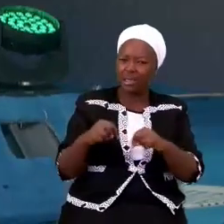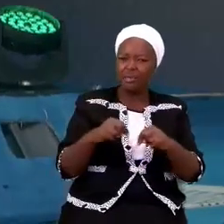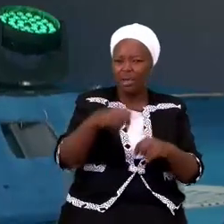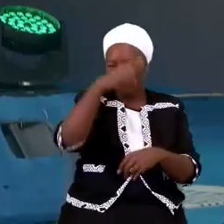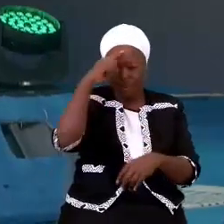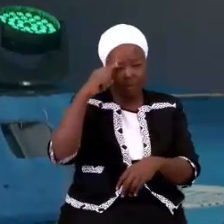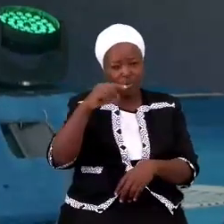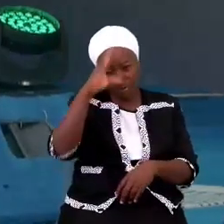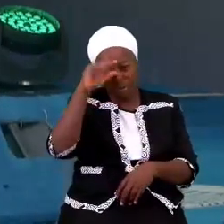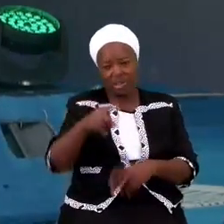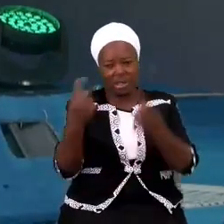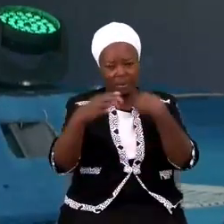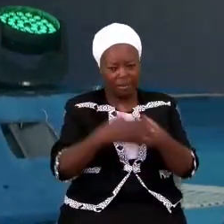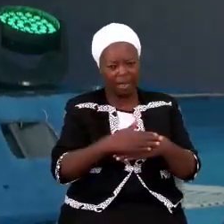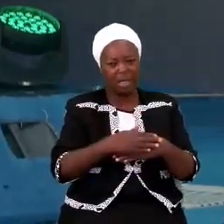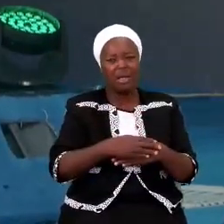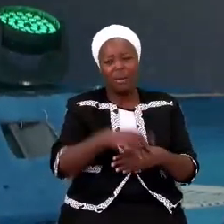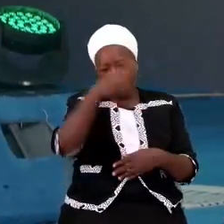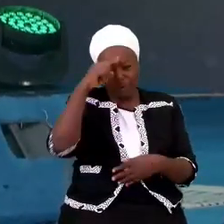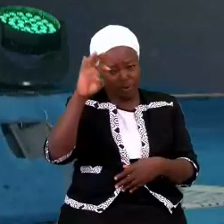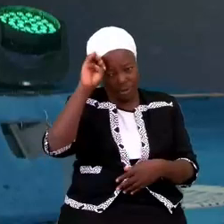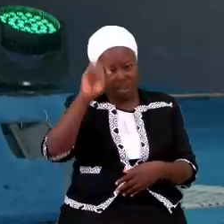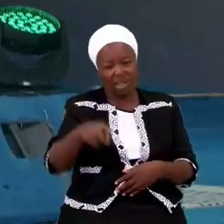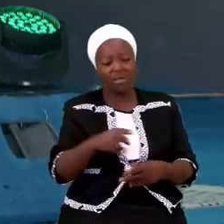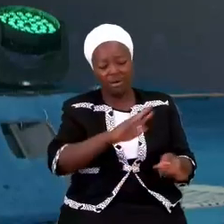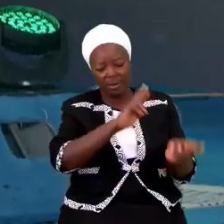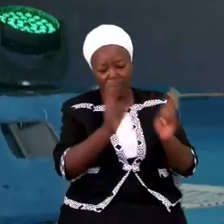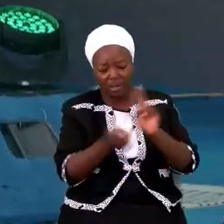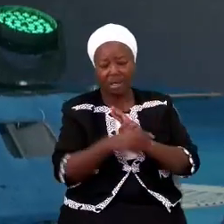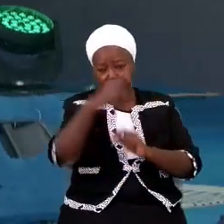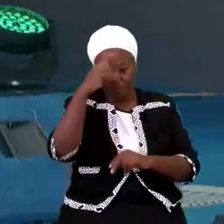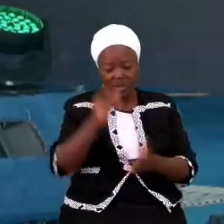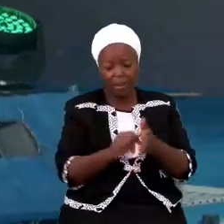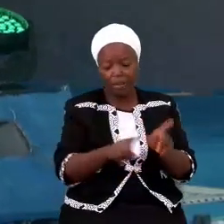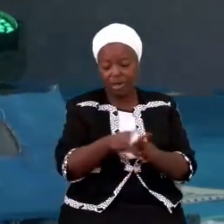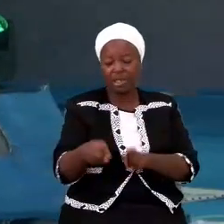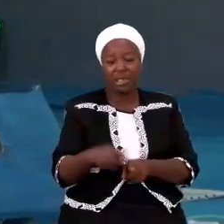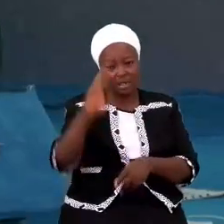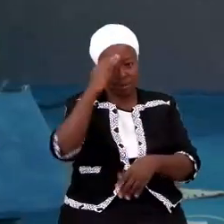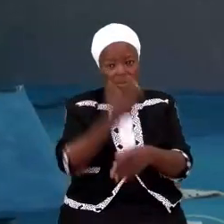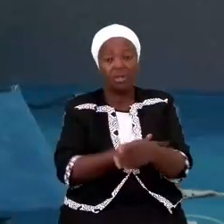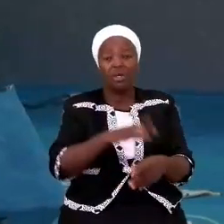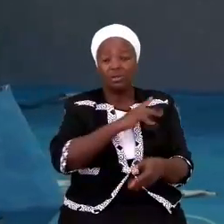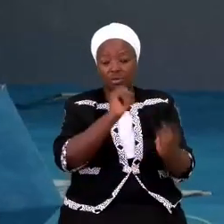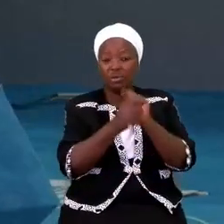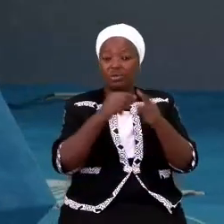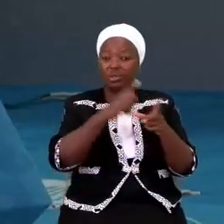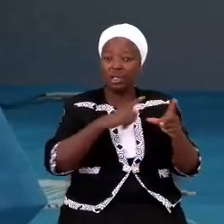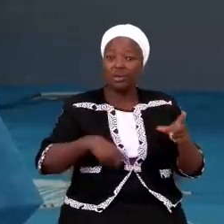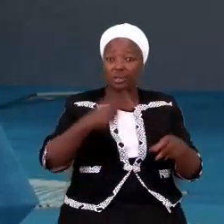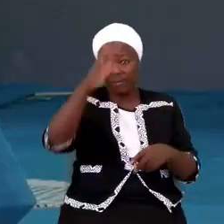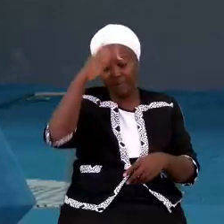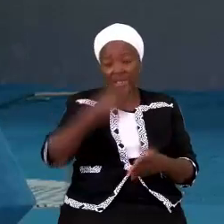turned unto the Lord. The father ran and fell on his neck and kissed him. In